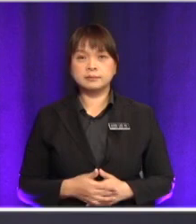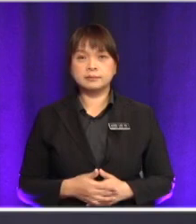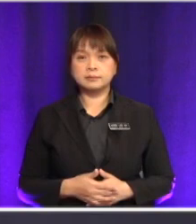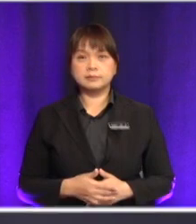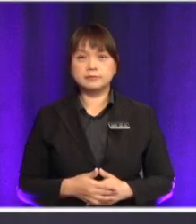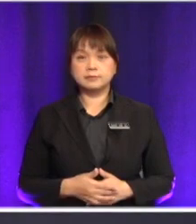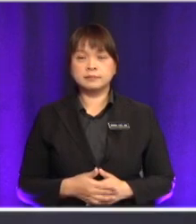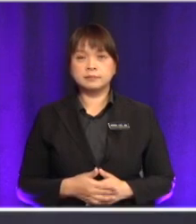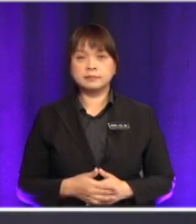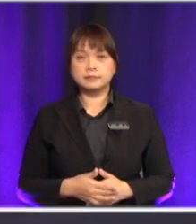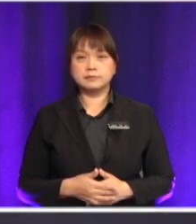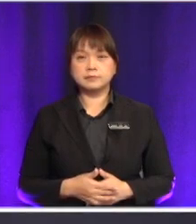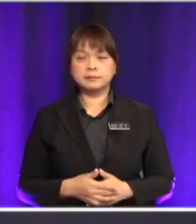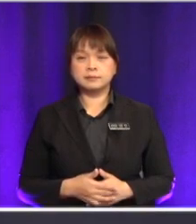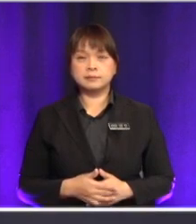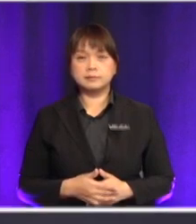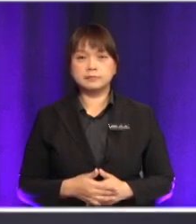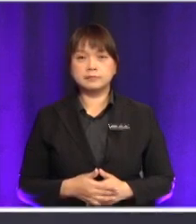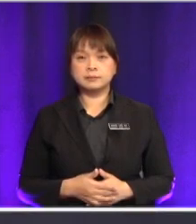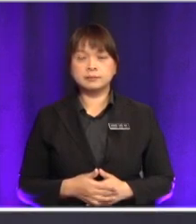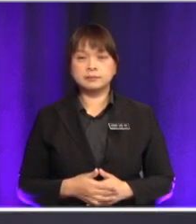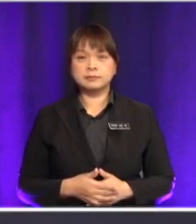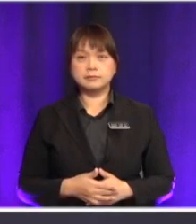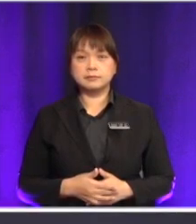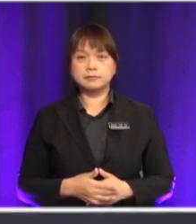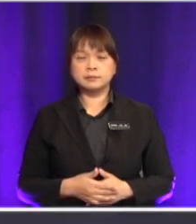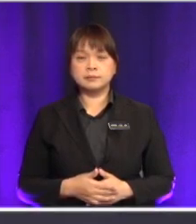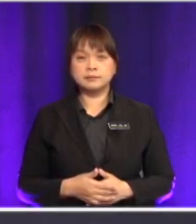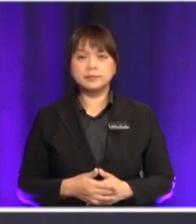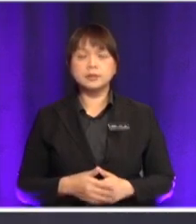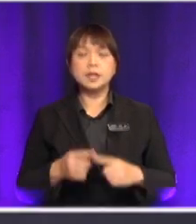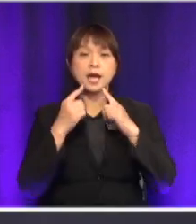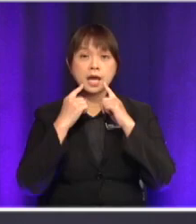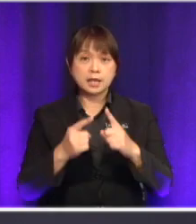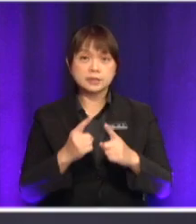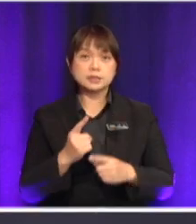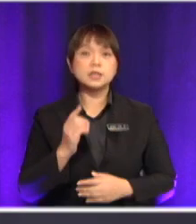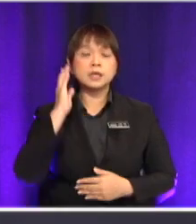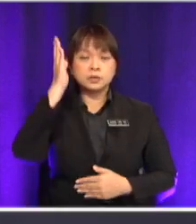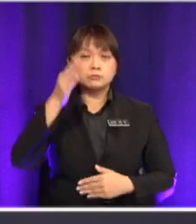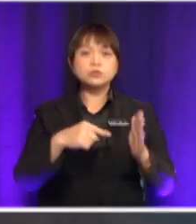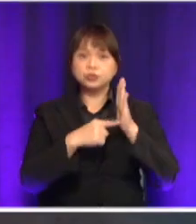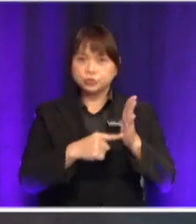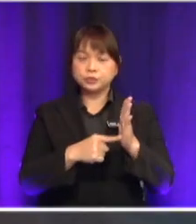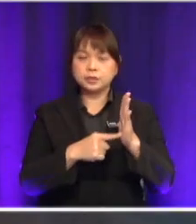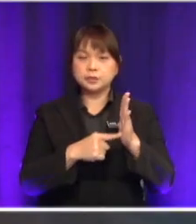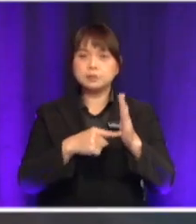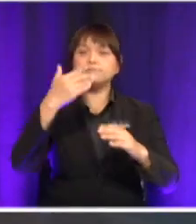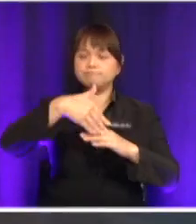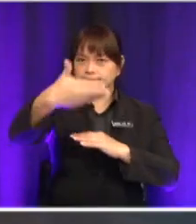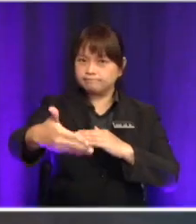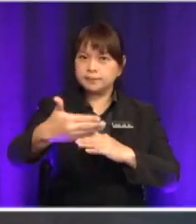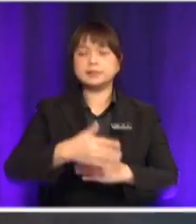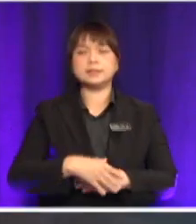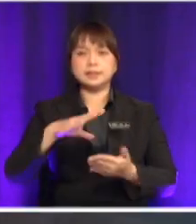about. This is jumbled up words, but the answer will reveal in the next lesson. Yes, that's correct. So yes. it's soon to be